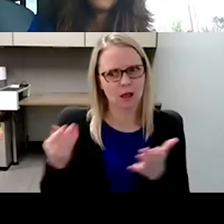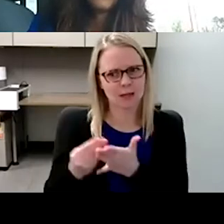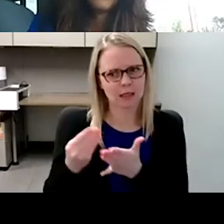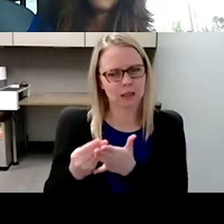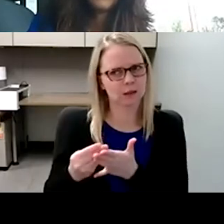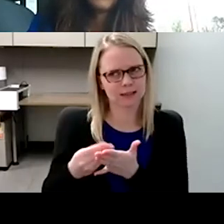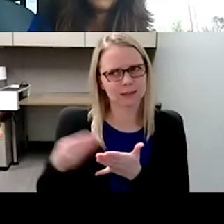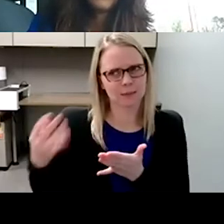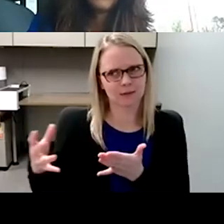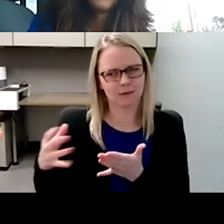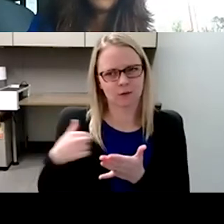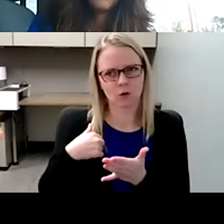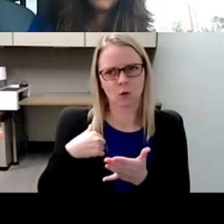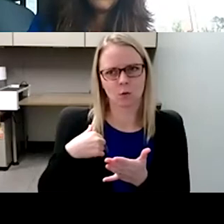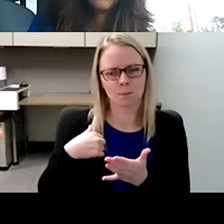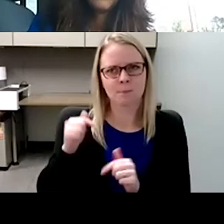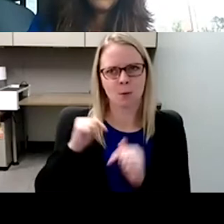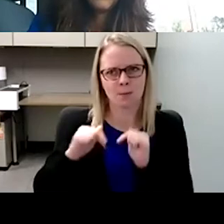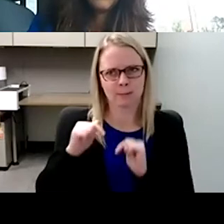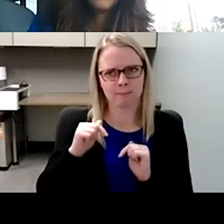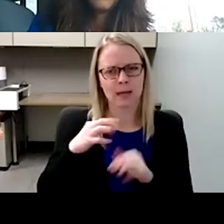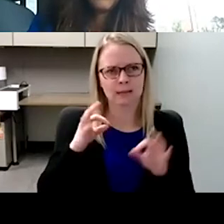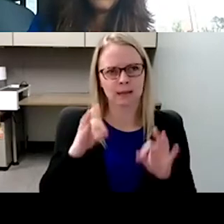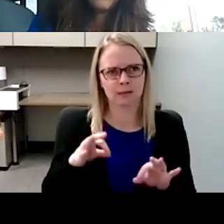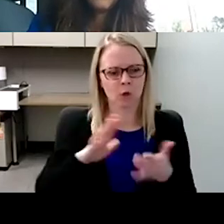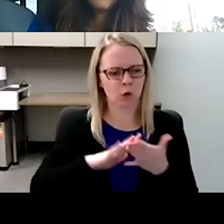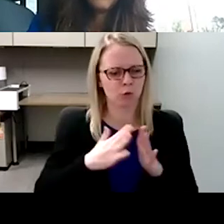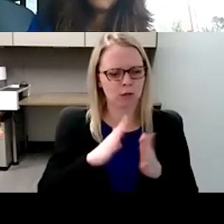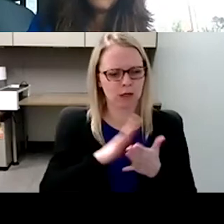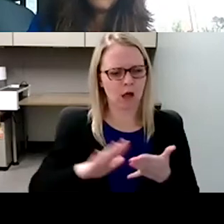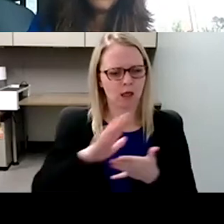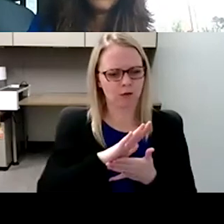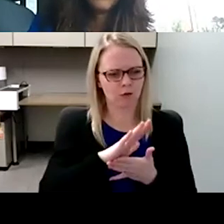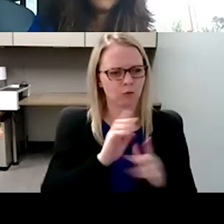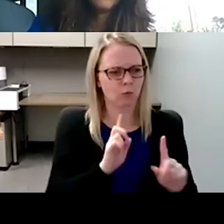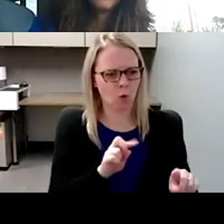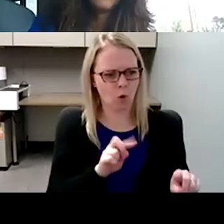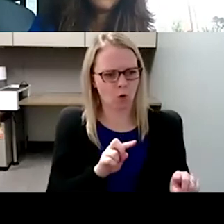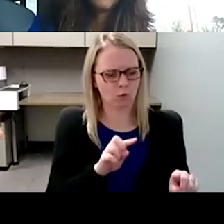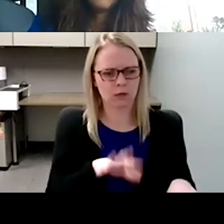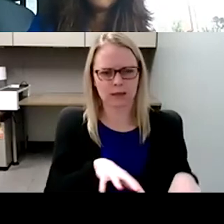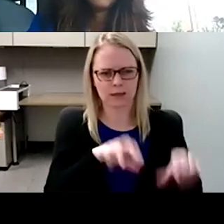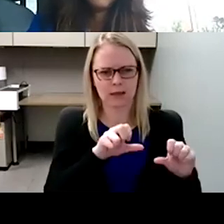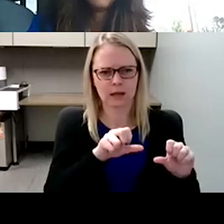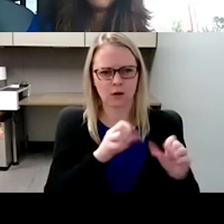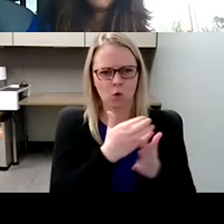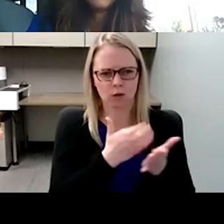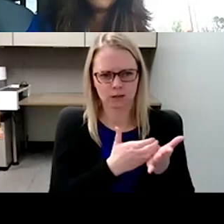a community college, take a whole bunch of courses, and just see what I like,